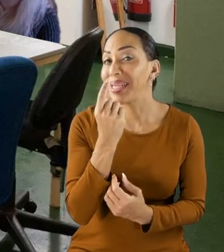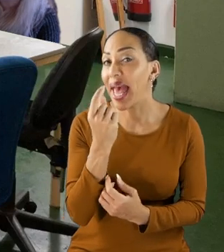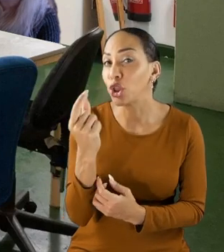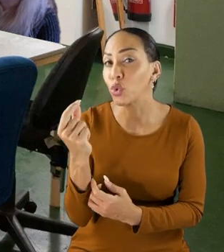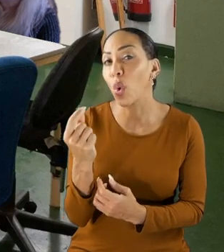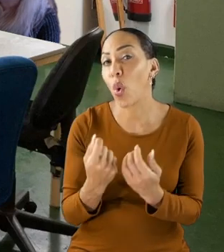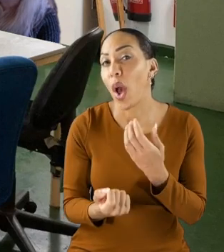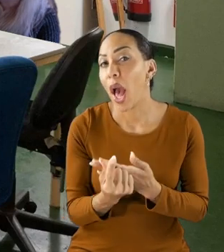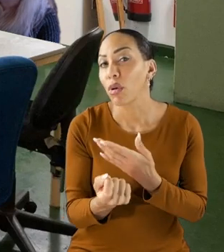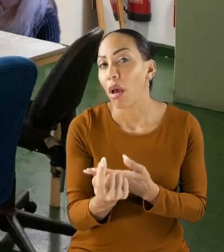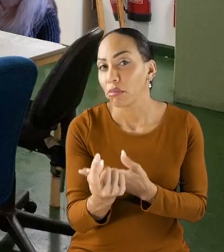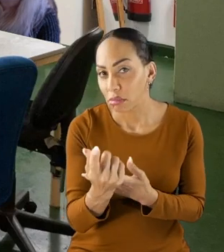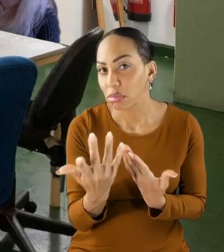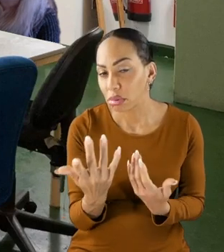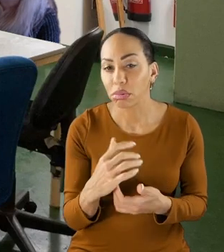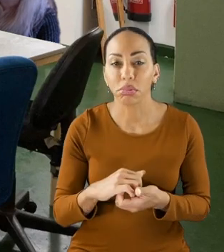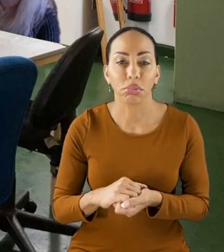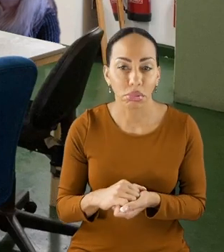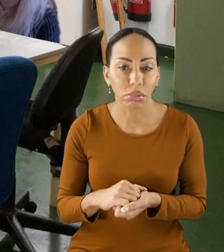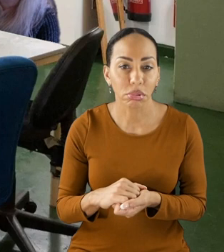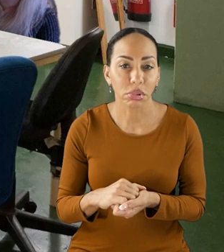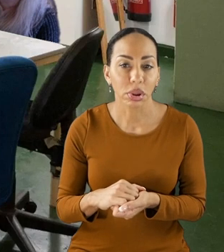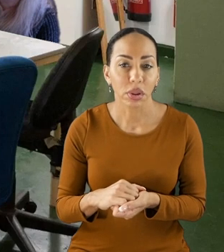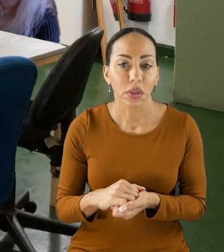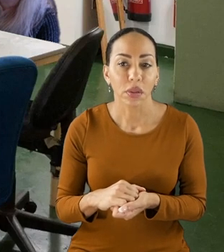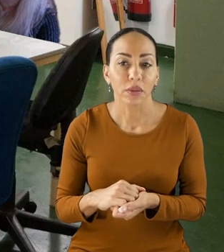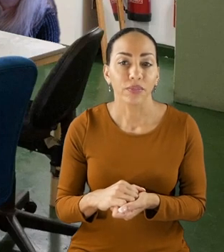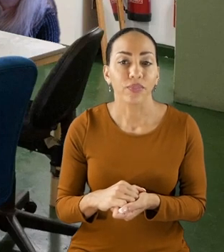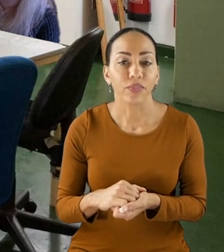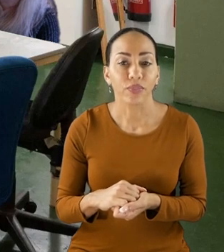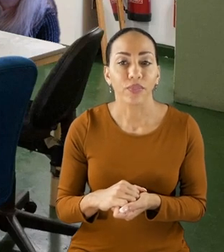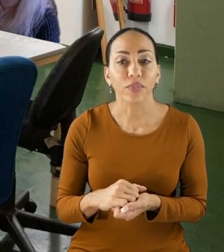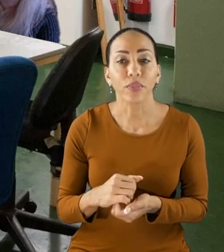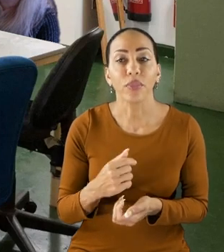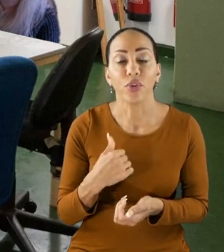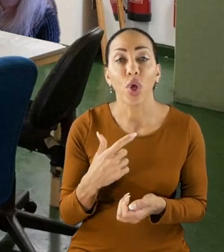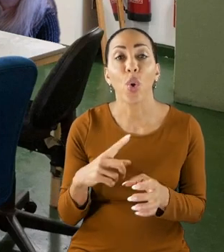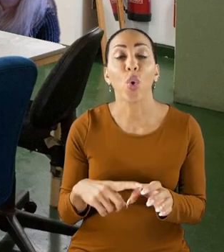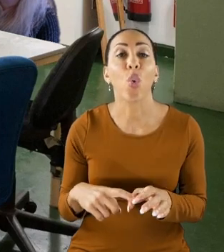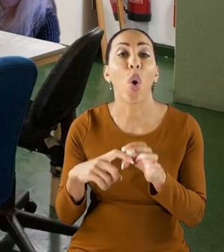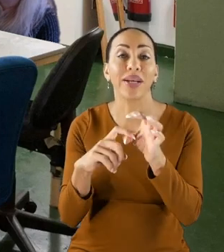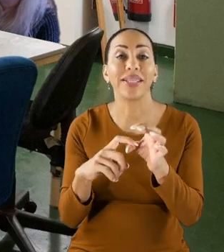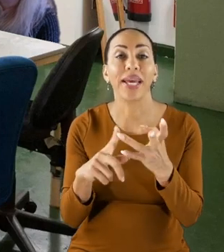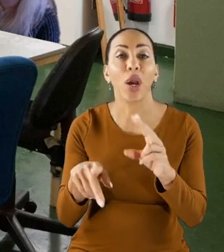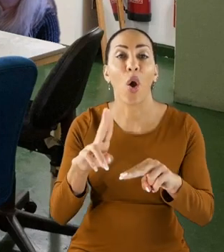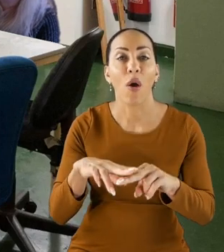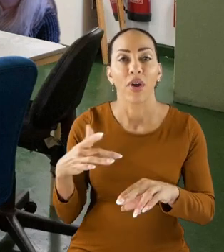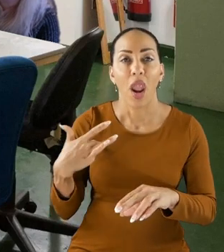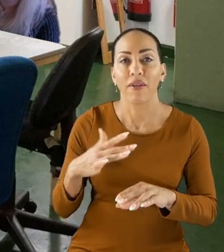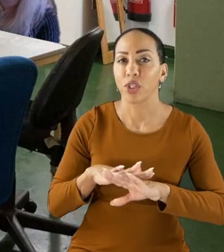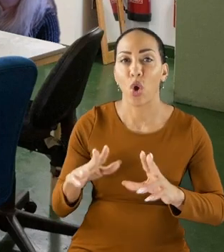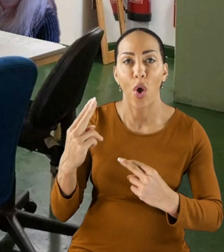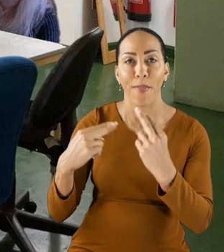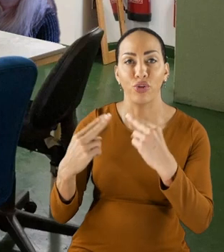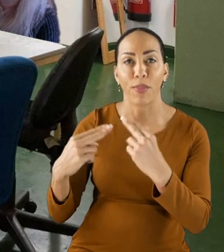So we're going to be probably working with quality of life is not a measurable outcome for this project, because we've